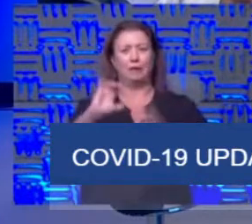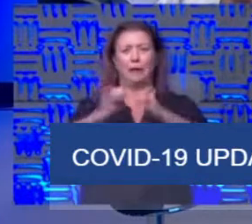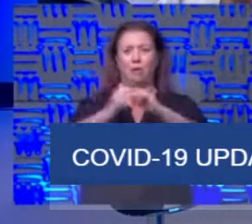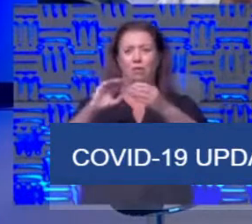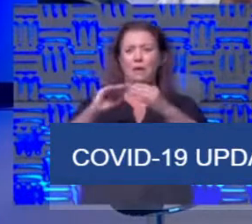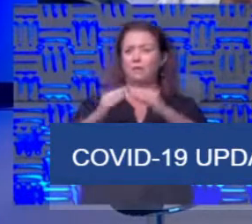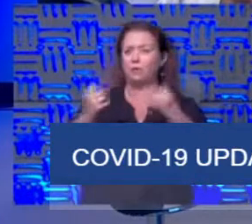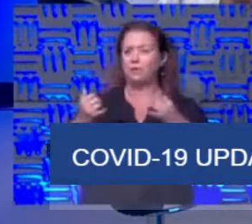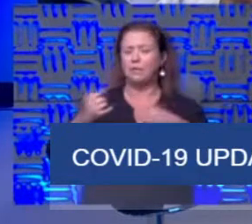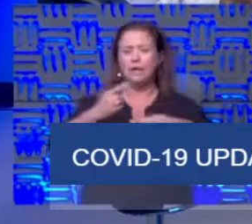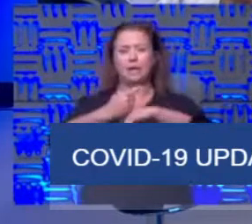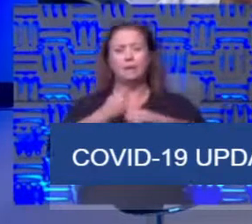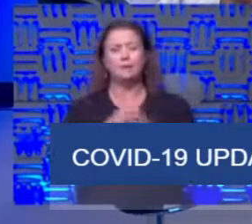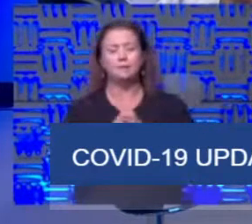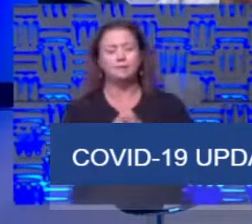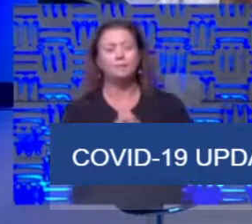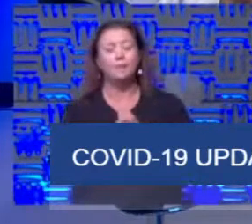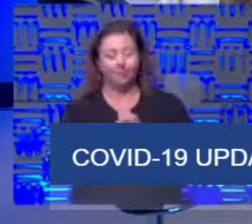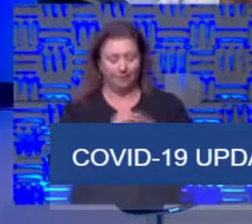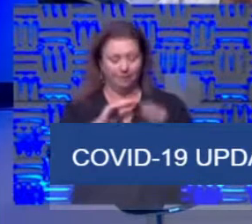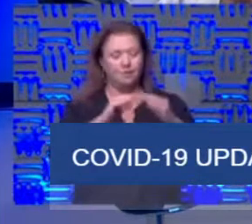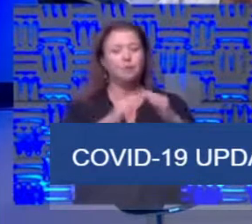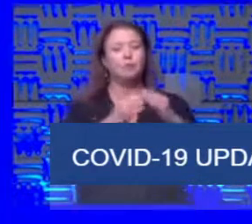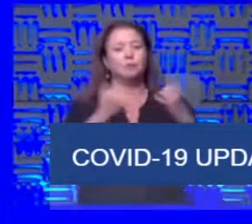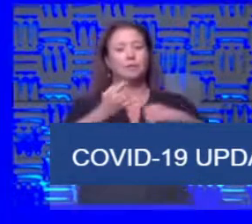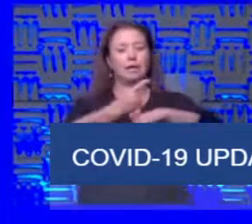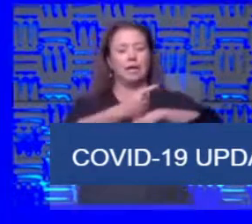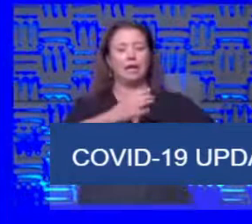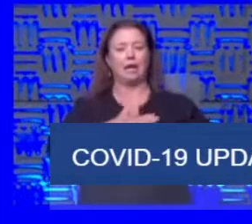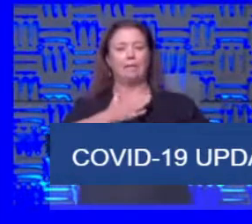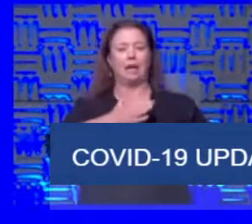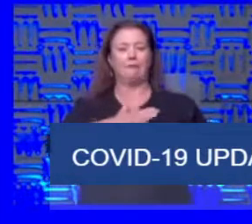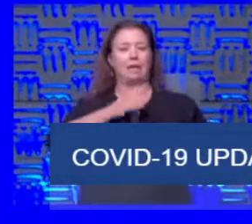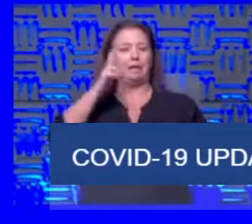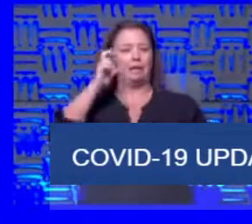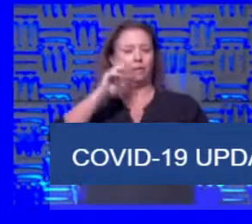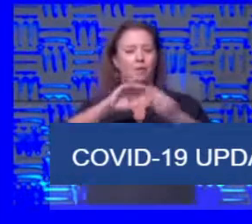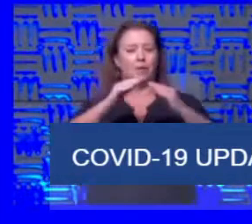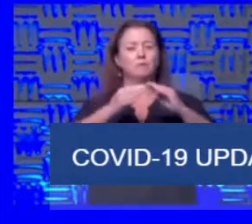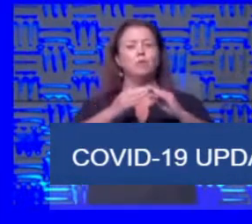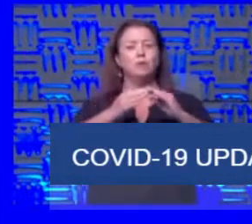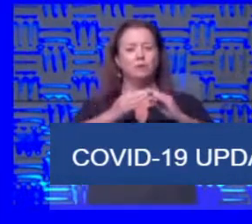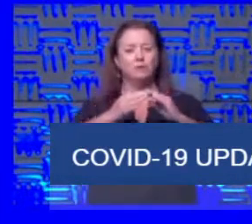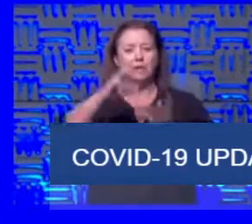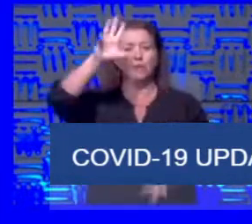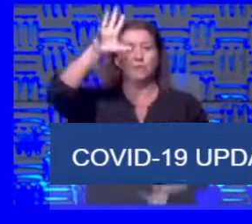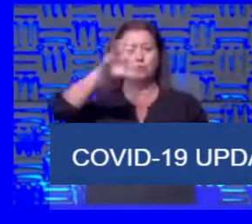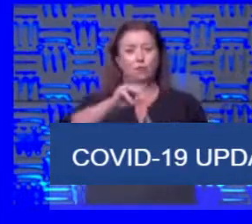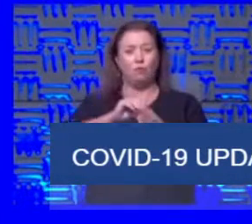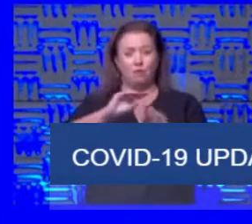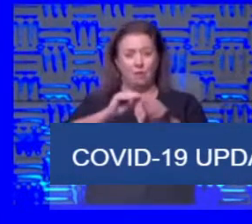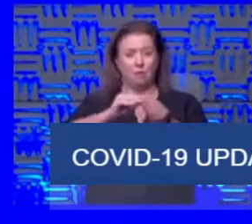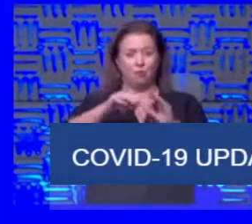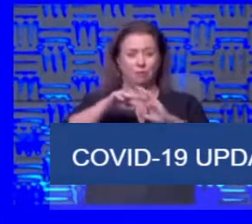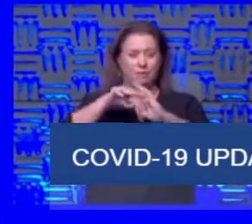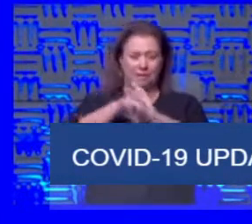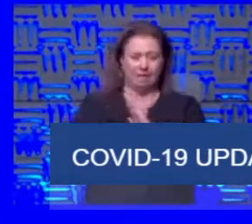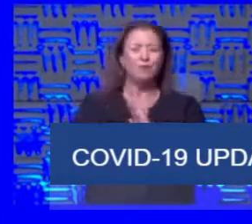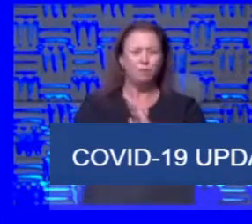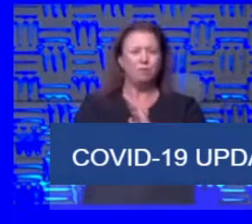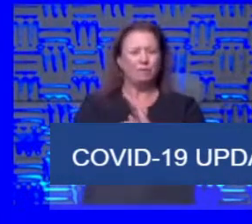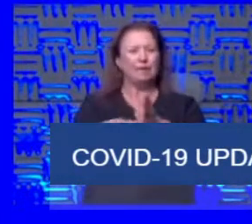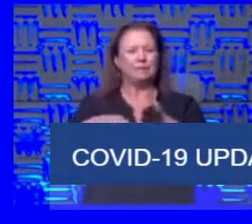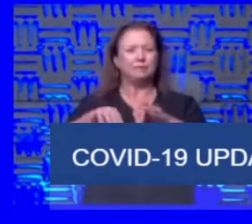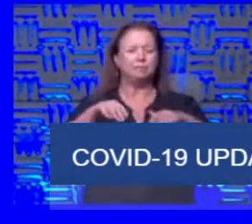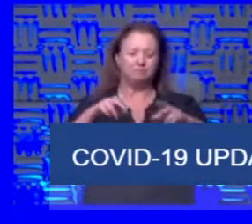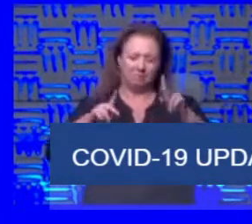today? We're really doing well in the hospital. I'm happy about it. The total numbers are down. We still have had some admissions,